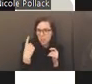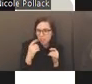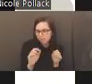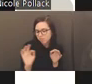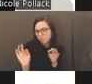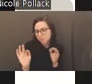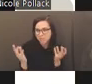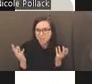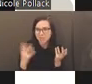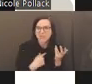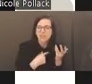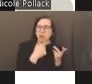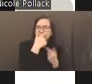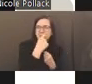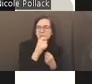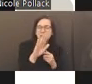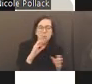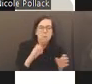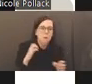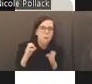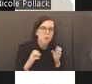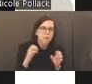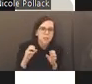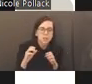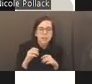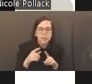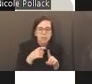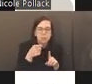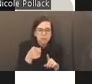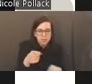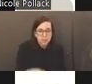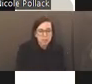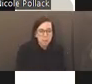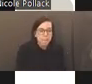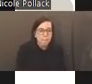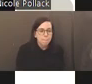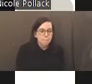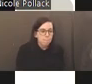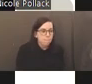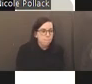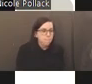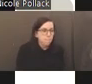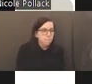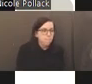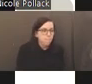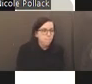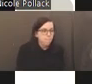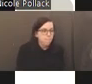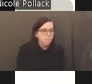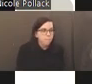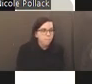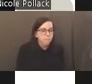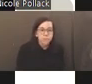So I was very interested in the emotion that came out of this one. And I think also another thing was the